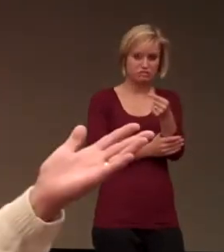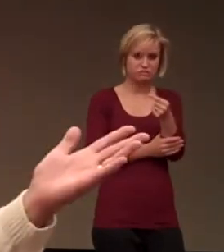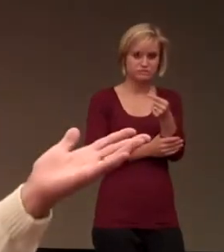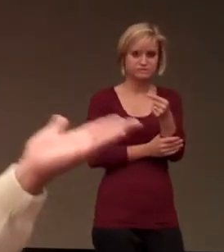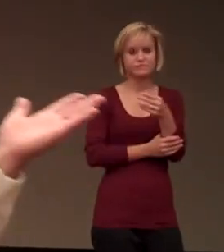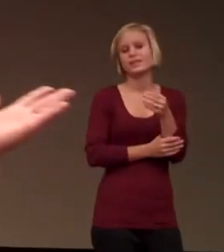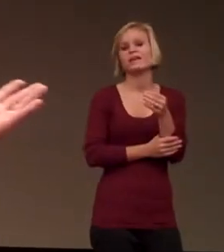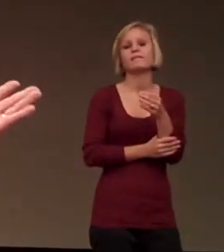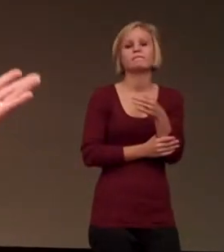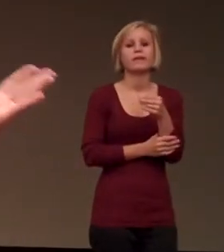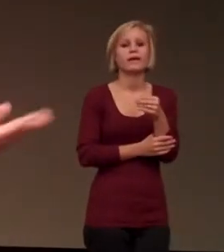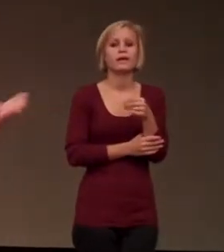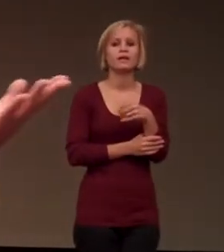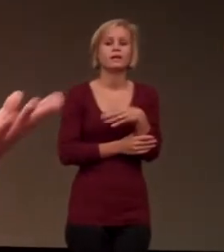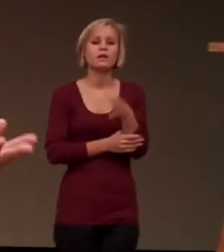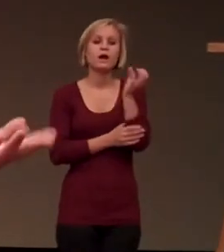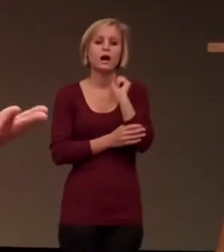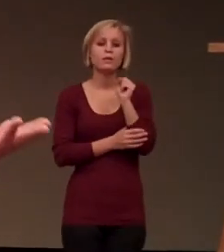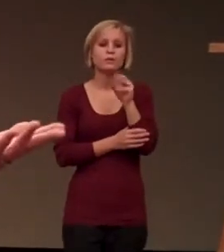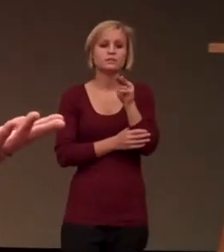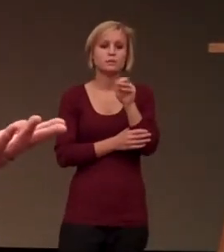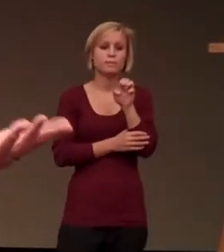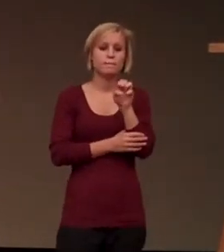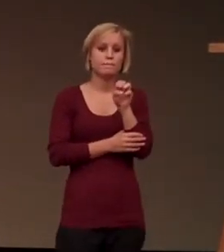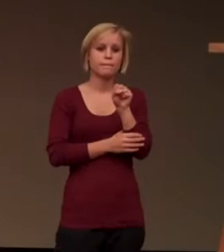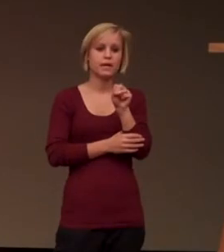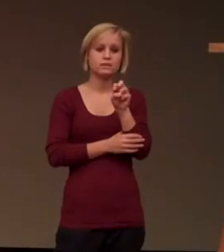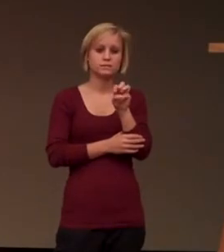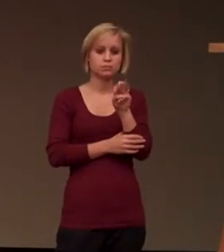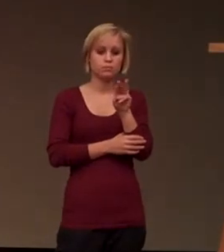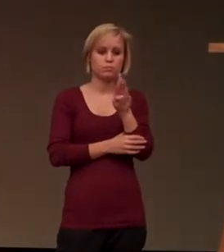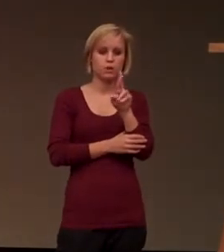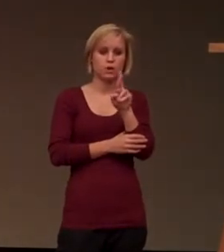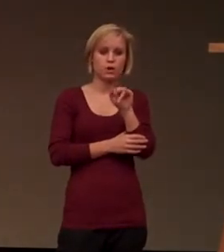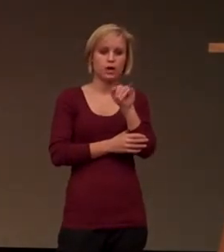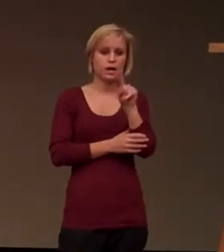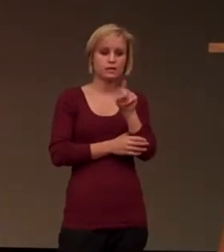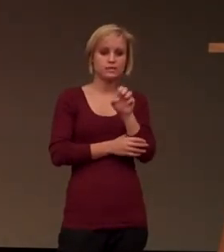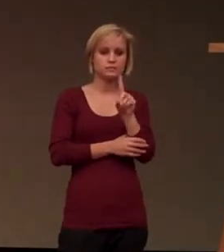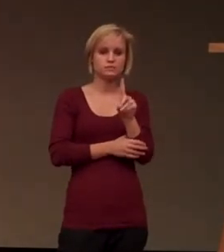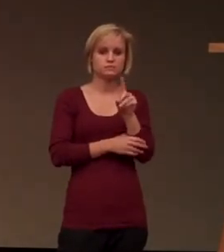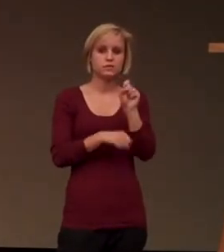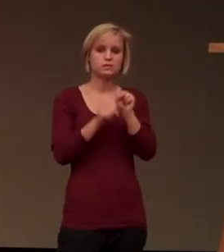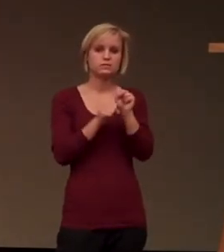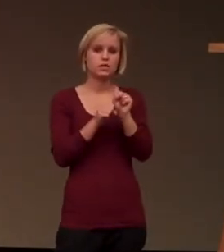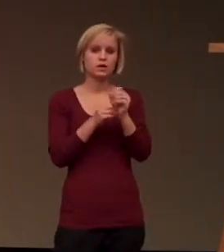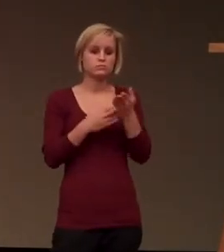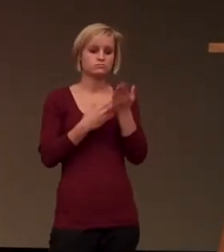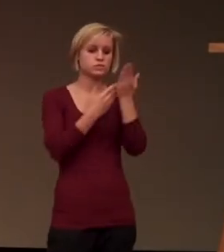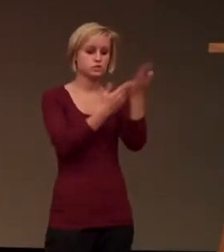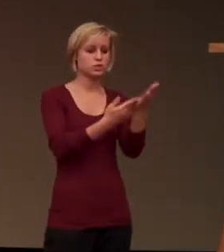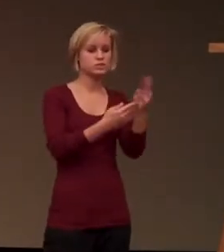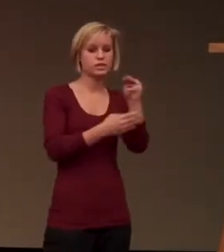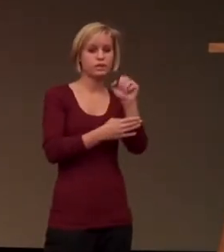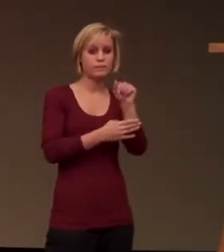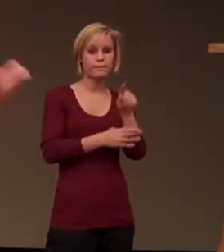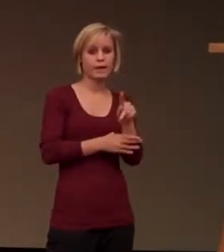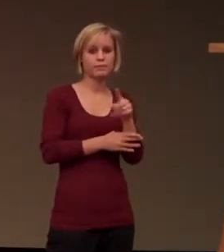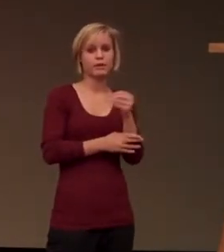So, and I'm just mesmerized by this. So she turns in the map, and